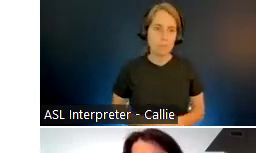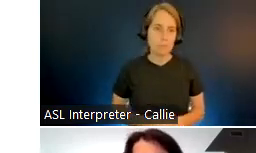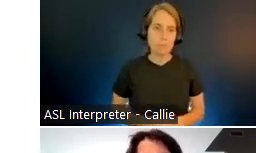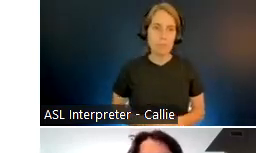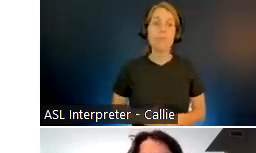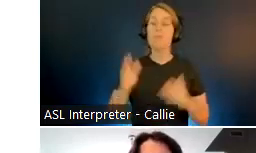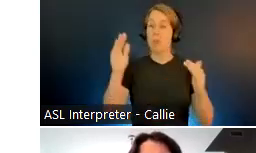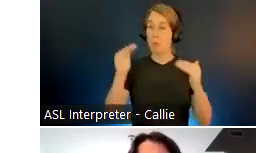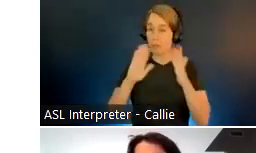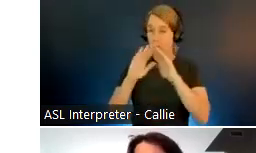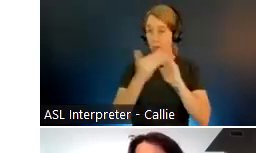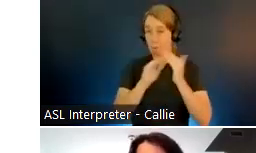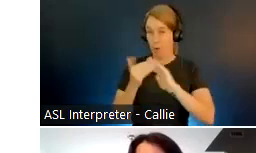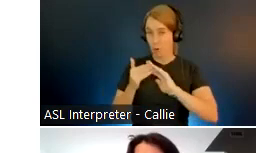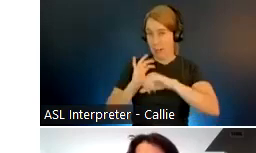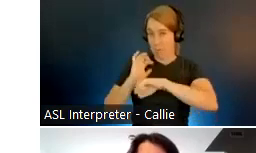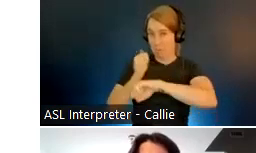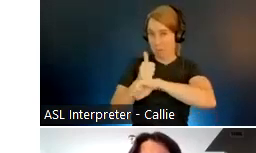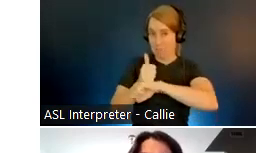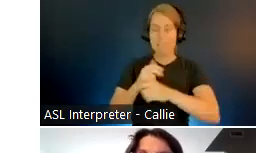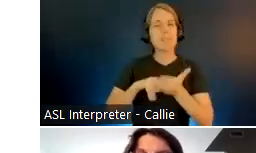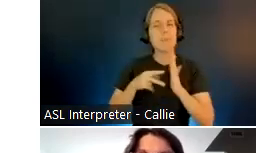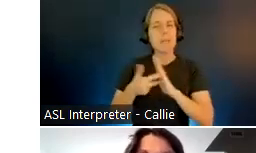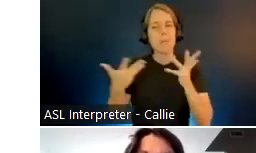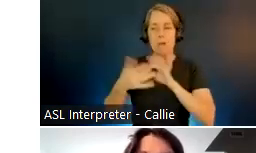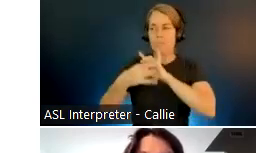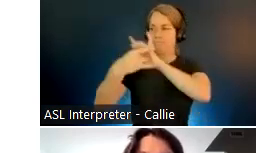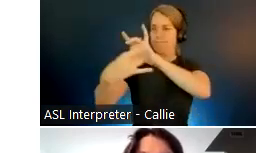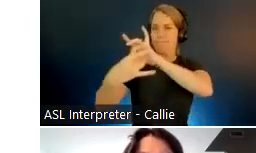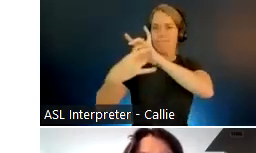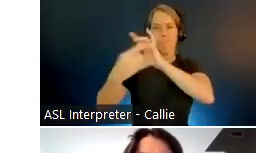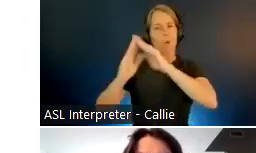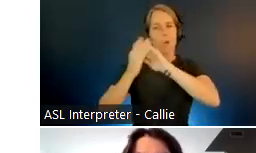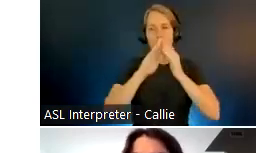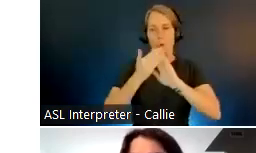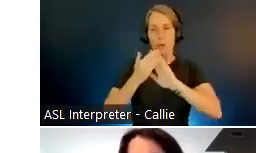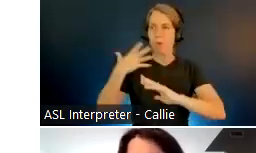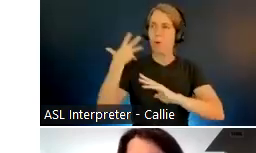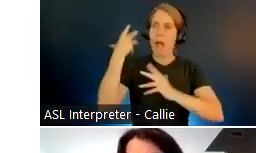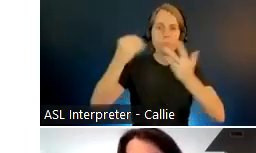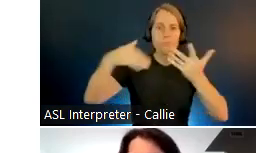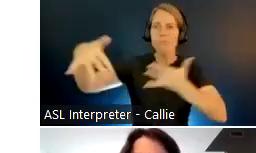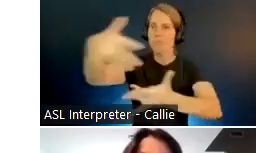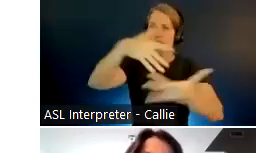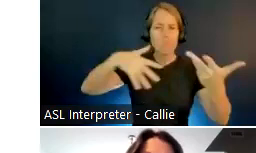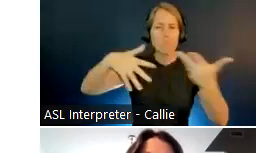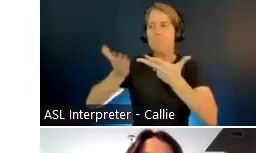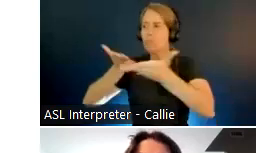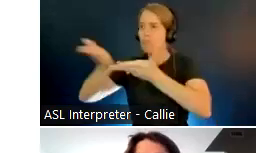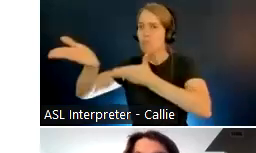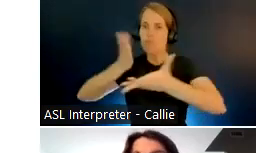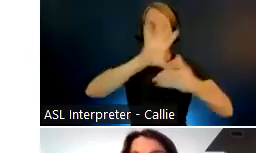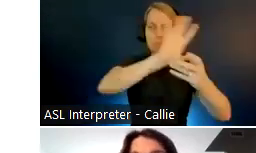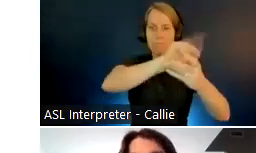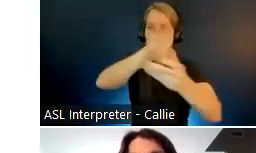which means that we go out into the community. We serve individuals with disabilities in their community. We